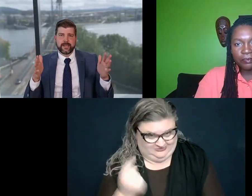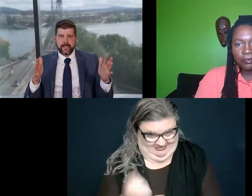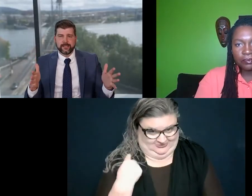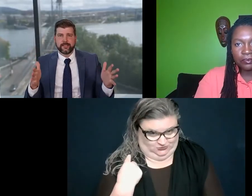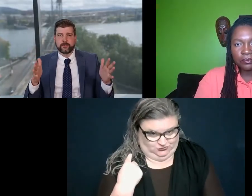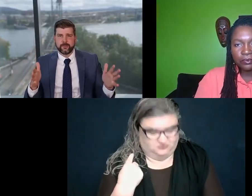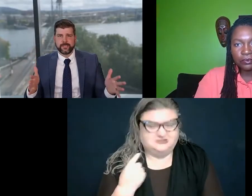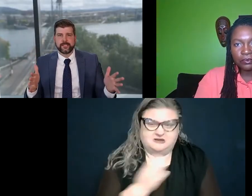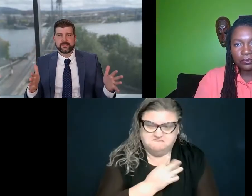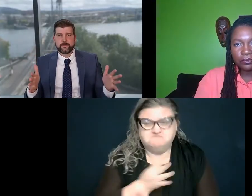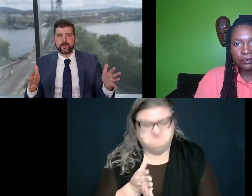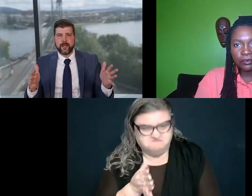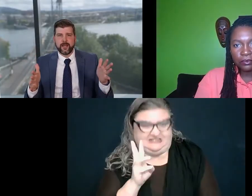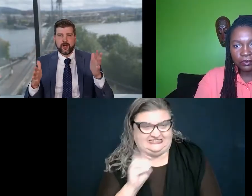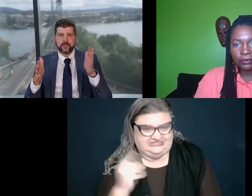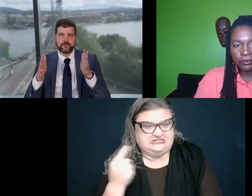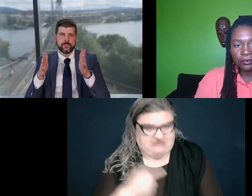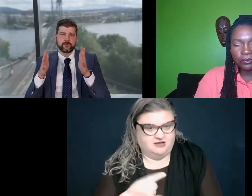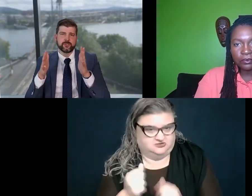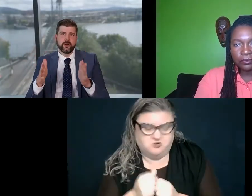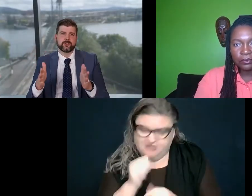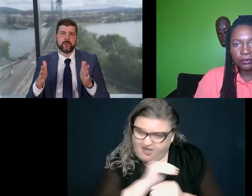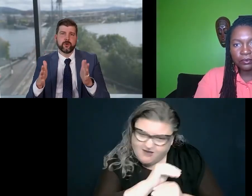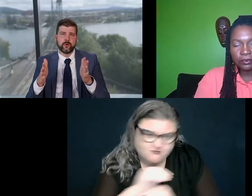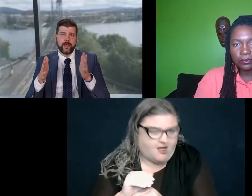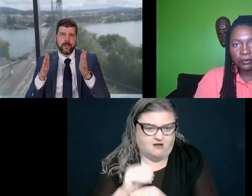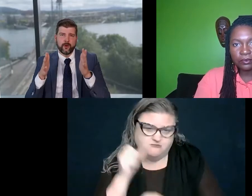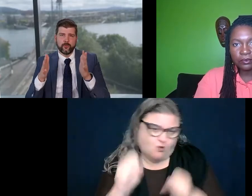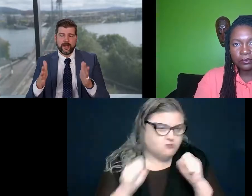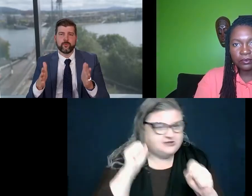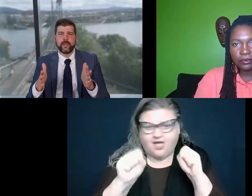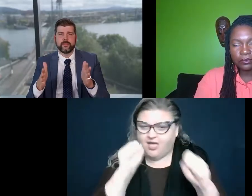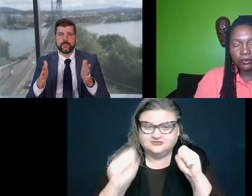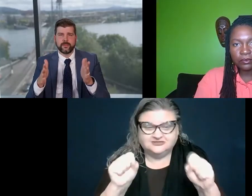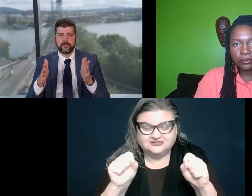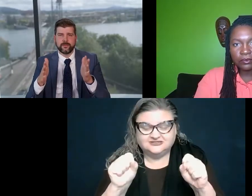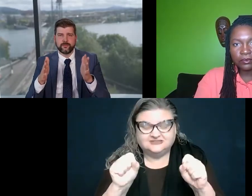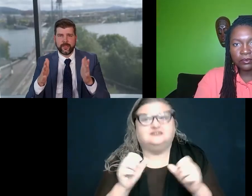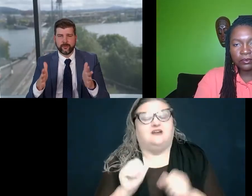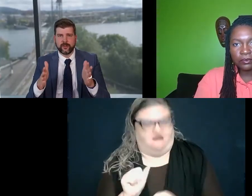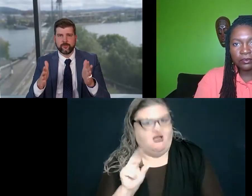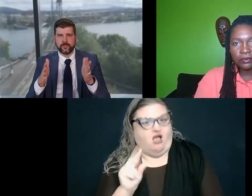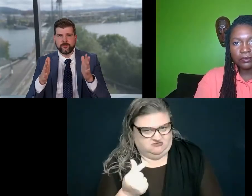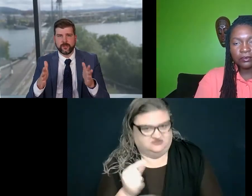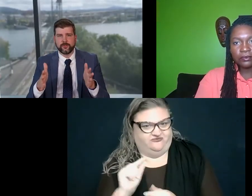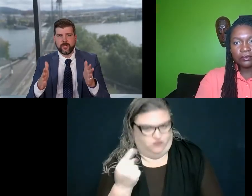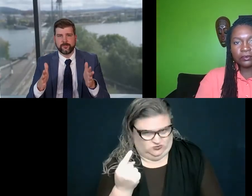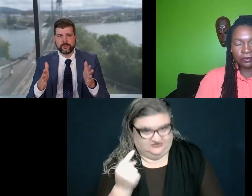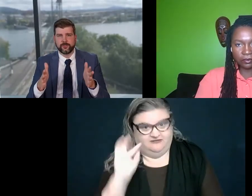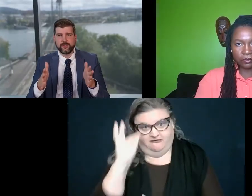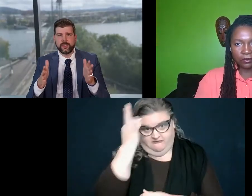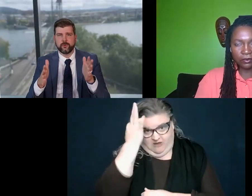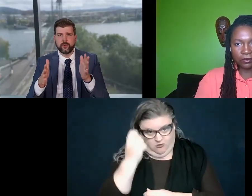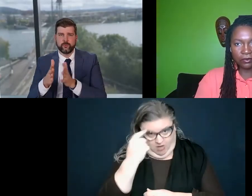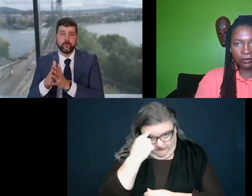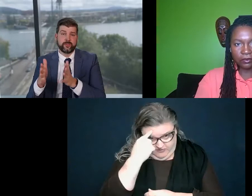into nightly protests. August 1st was also right when the federal government, the federal officers